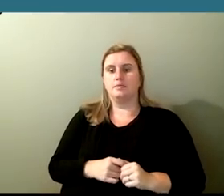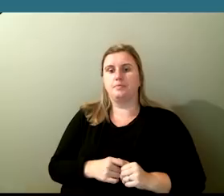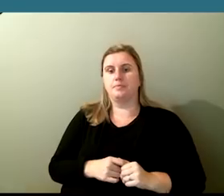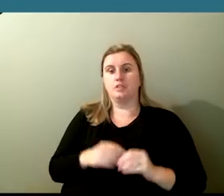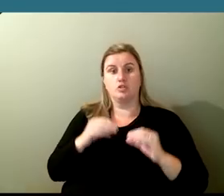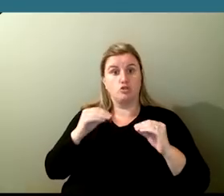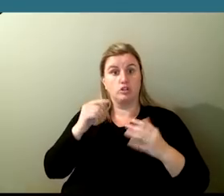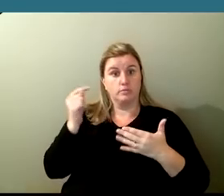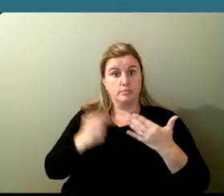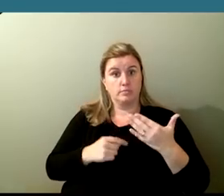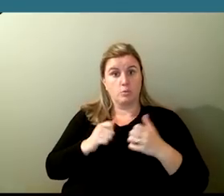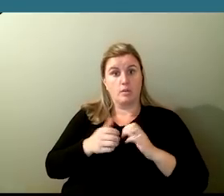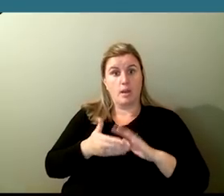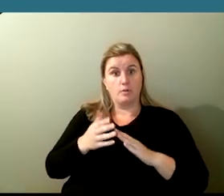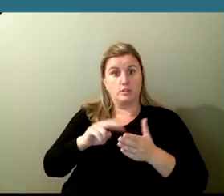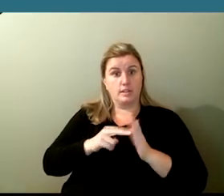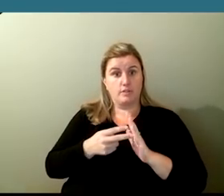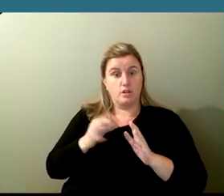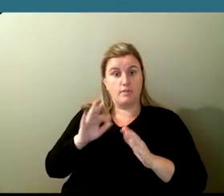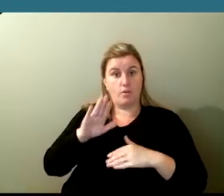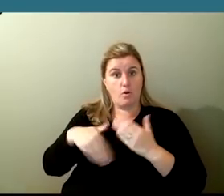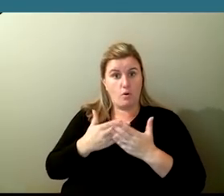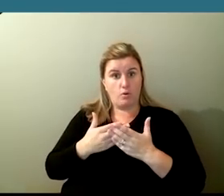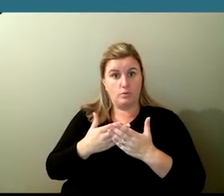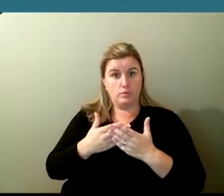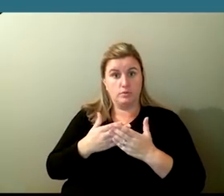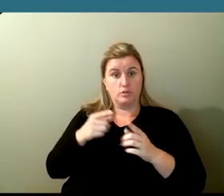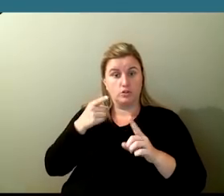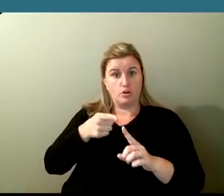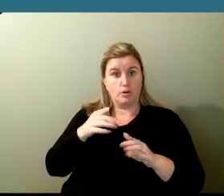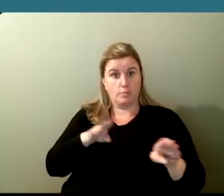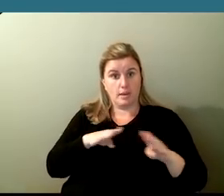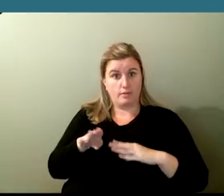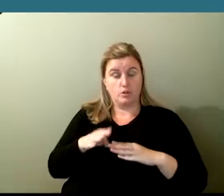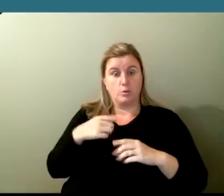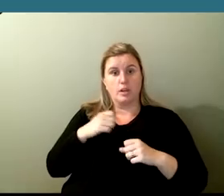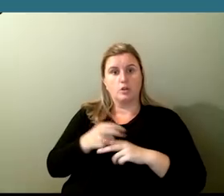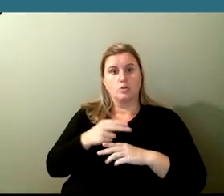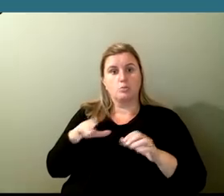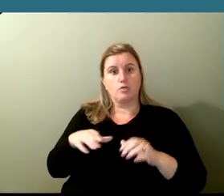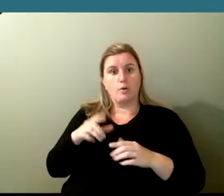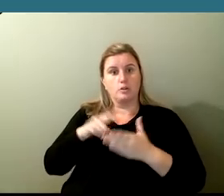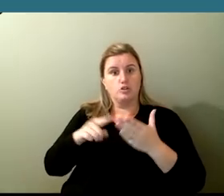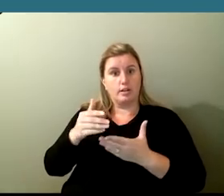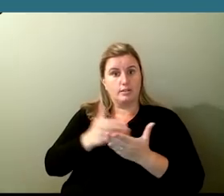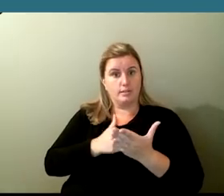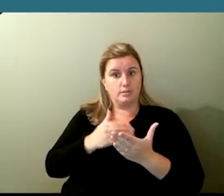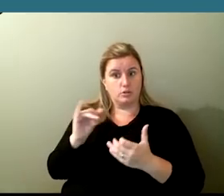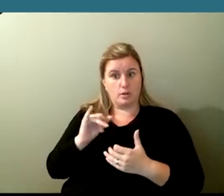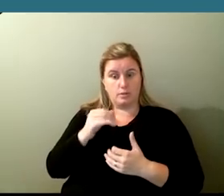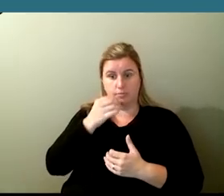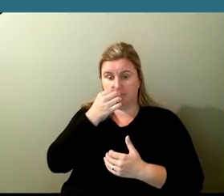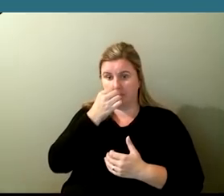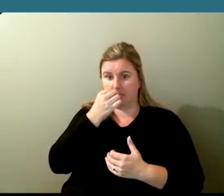that, you know, with operational definitions of all of the target behaviors. We can use performance checklists as well. So for example, what we